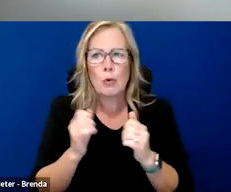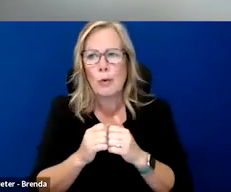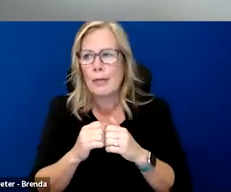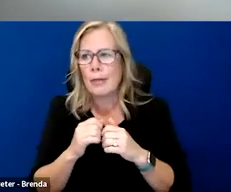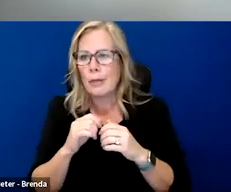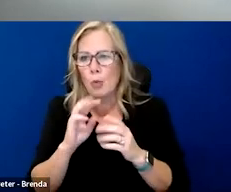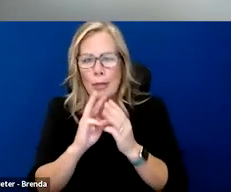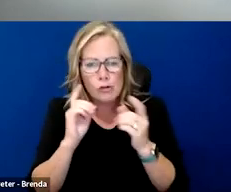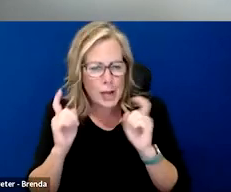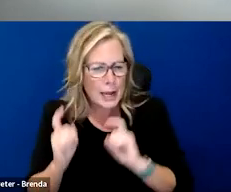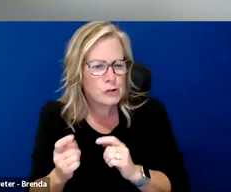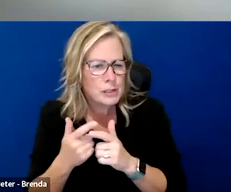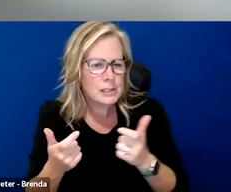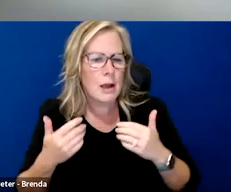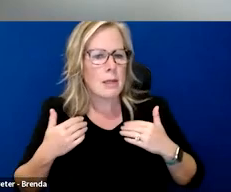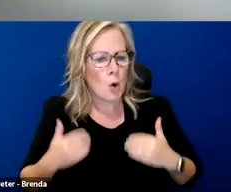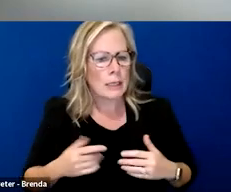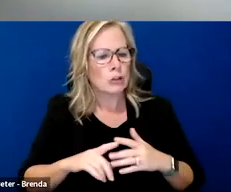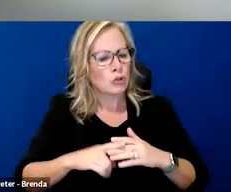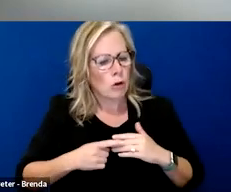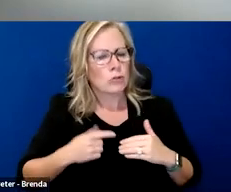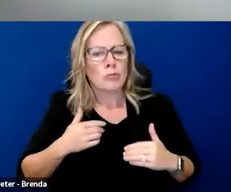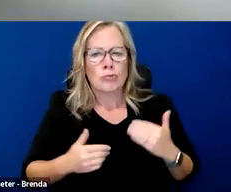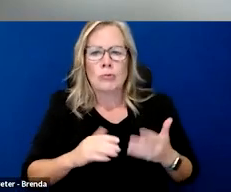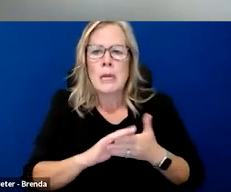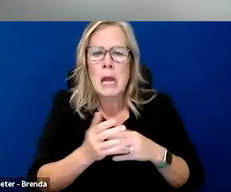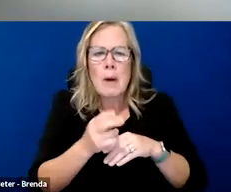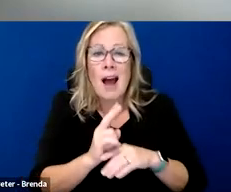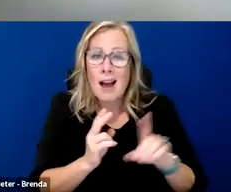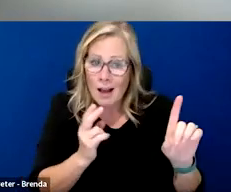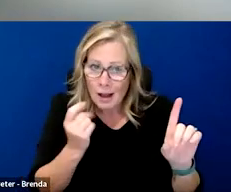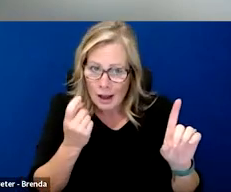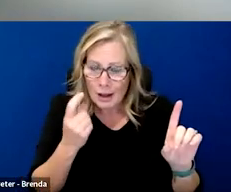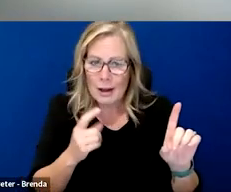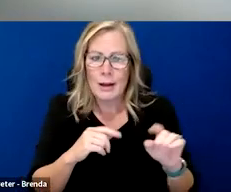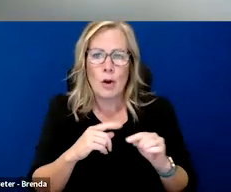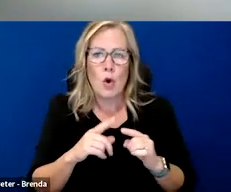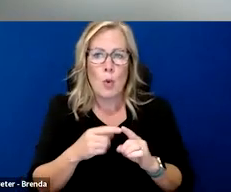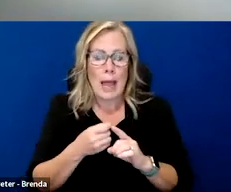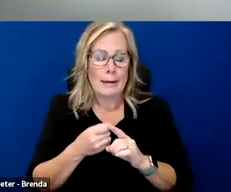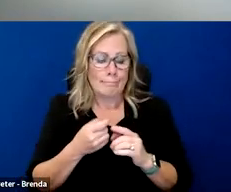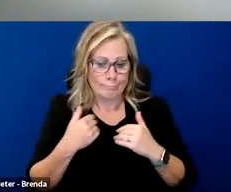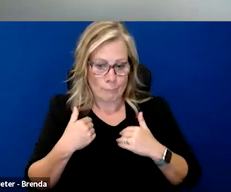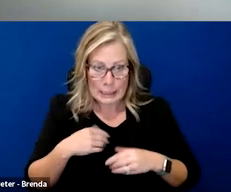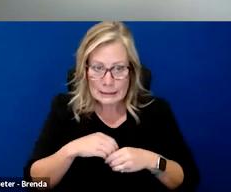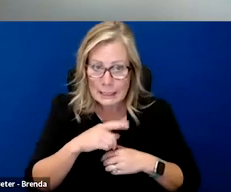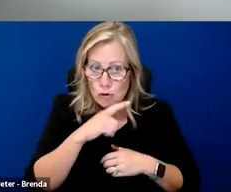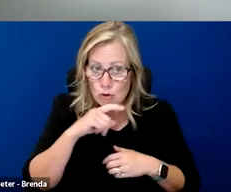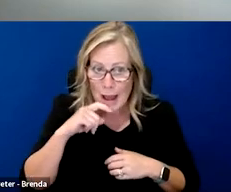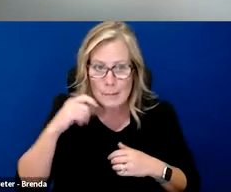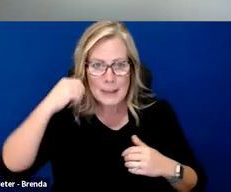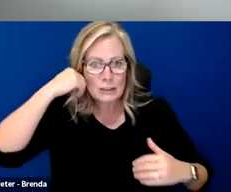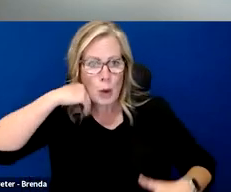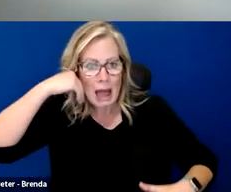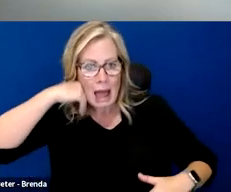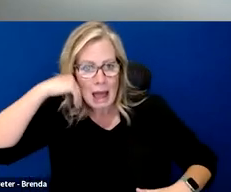changes like this. These very processes, though, can lead to symptoms When we have dehydration because of sweating and we have